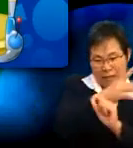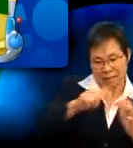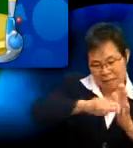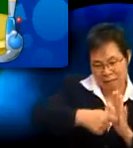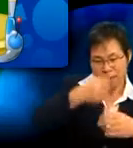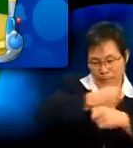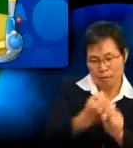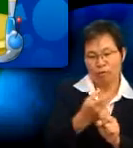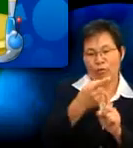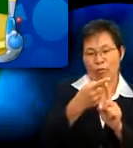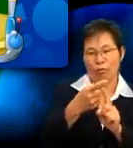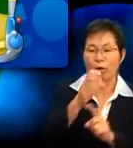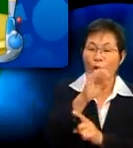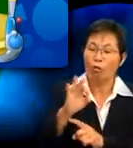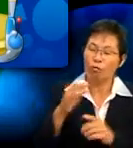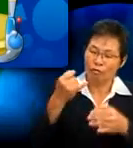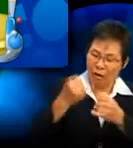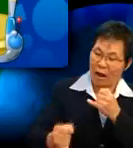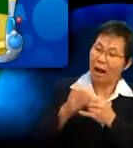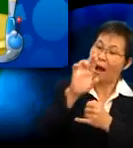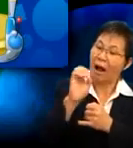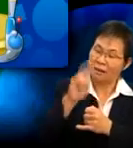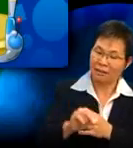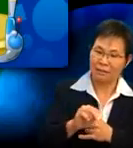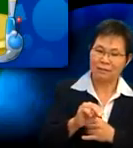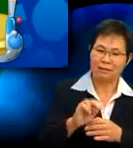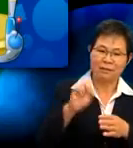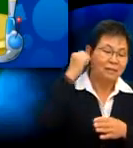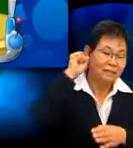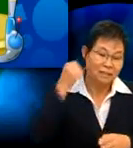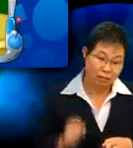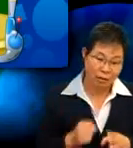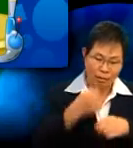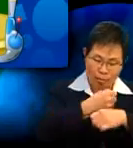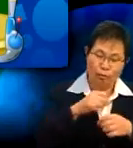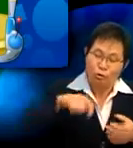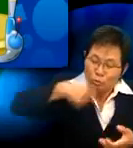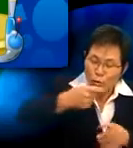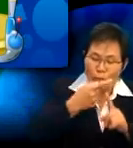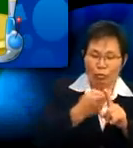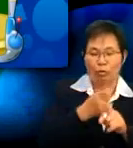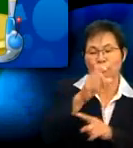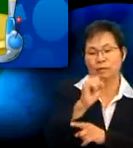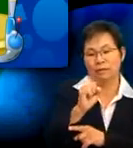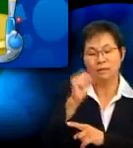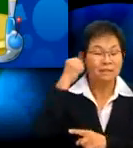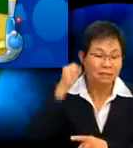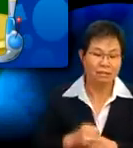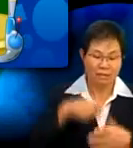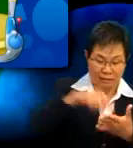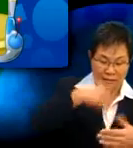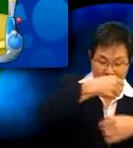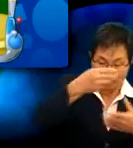and key are made of iron. A silver spoon is made of silver. These